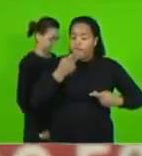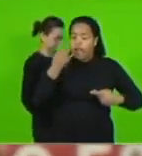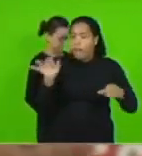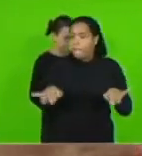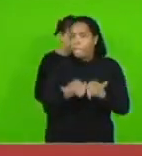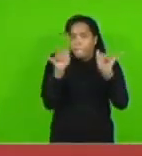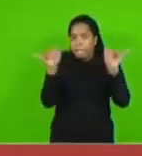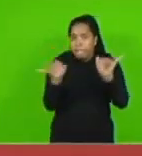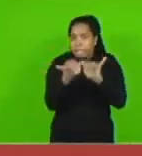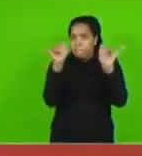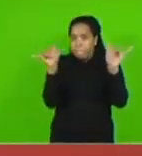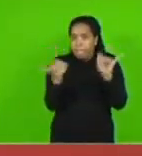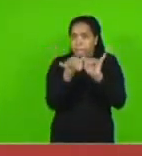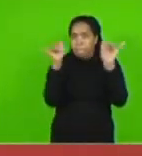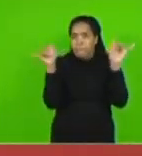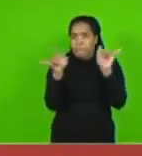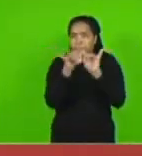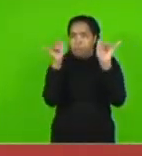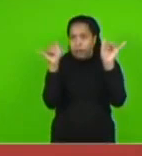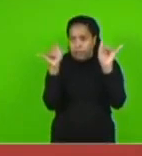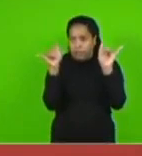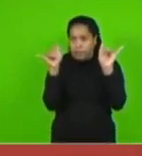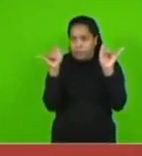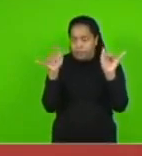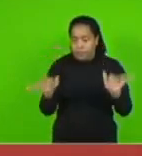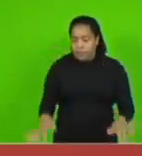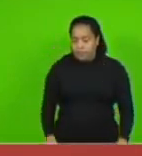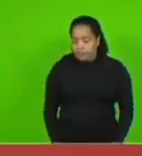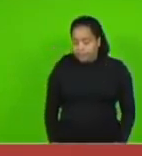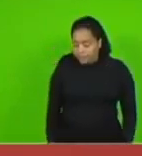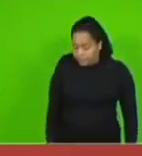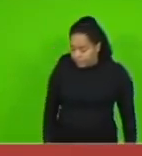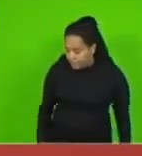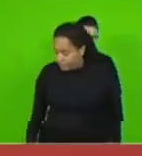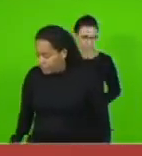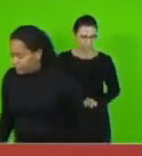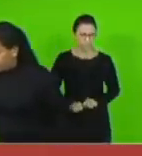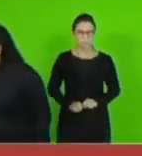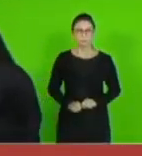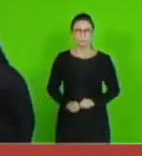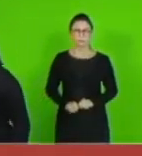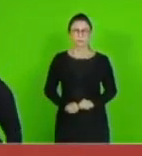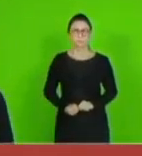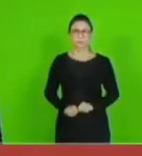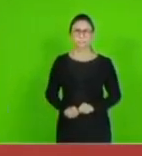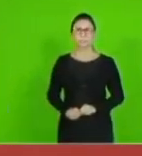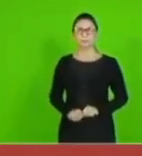if you try to think of everything rationally, you will never understand anything.